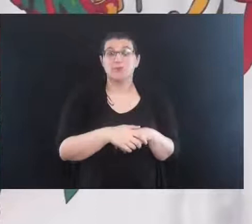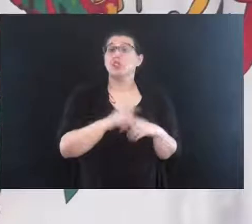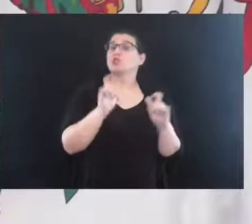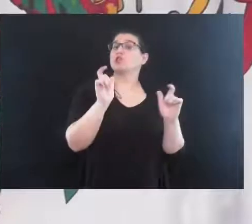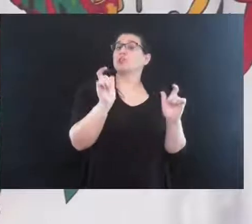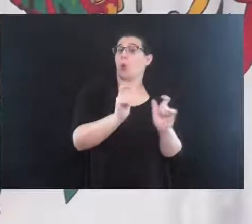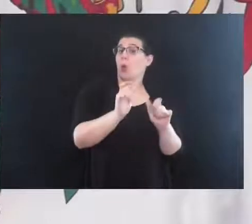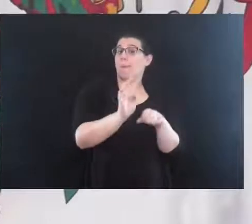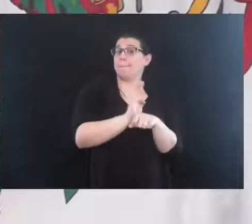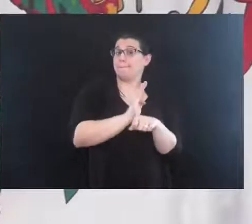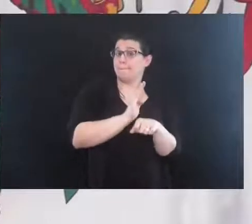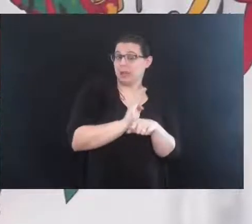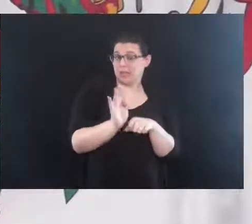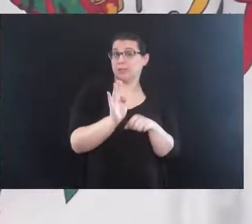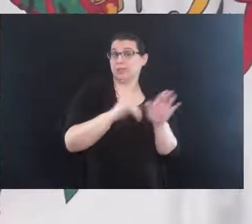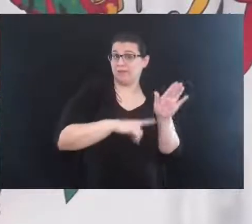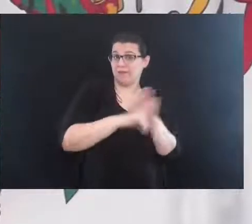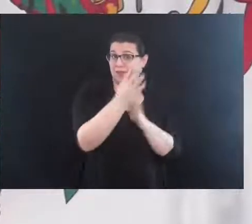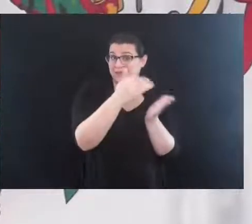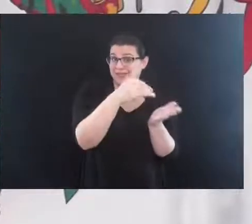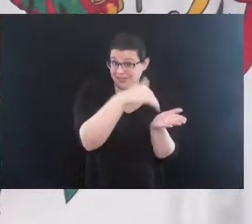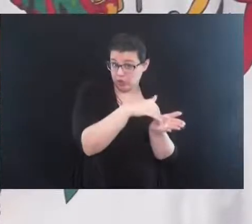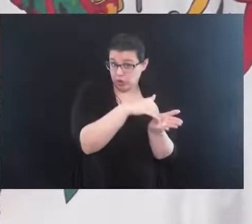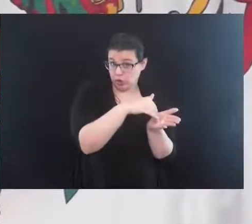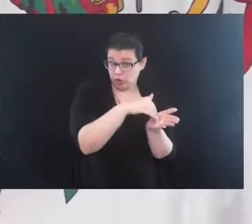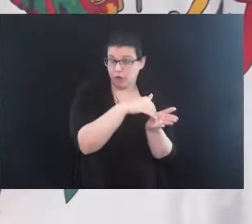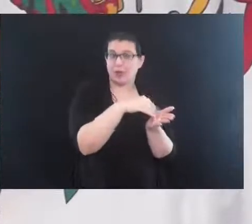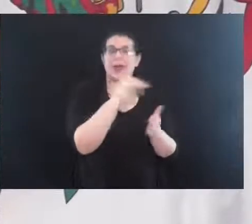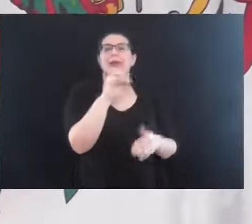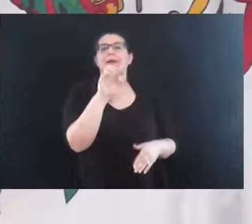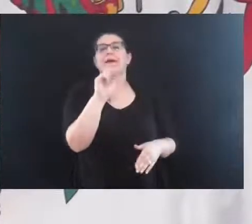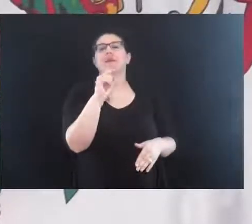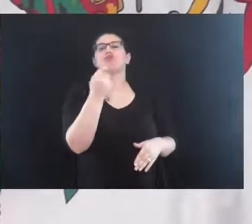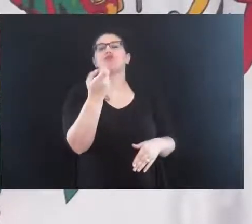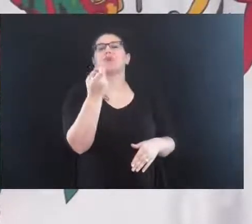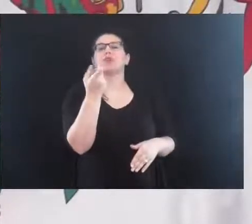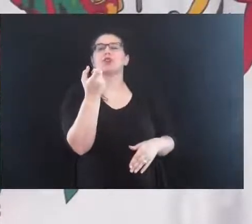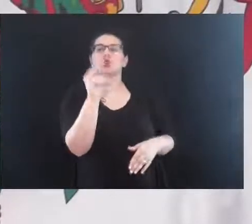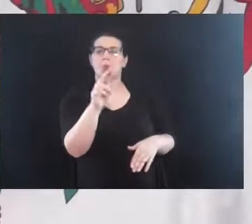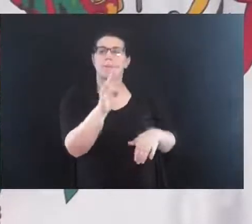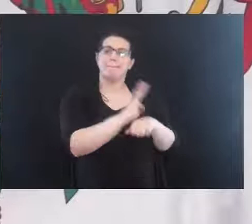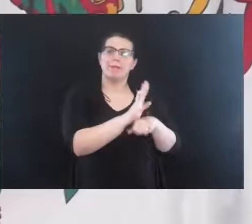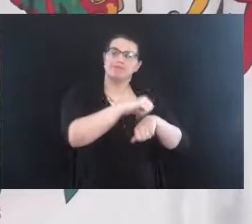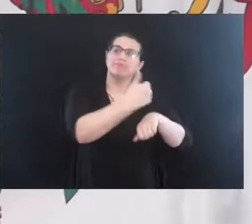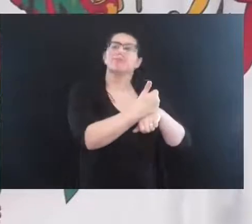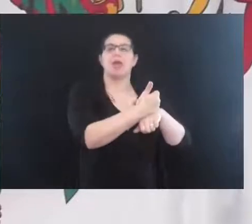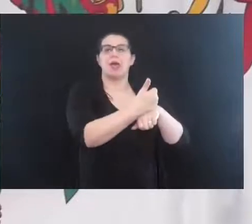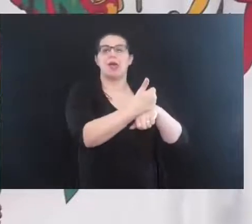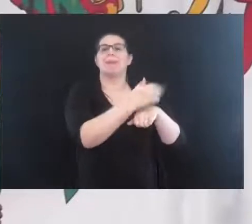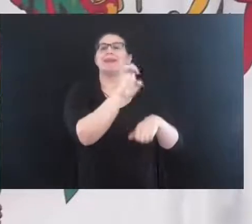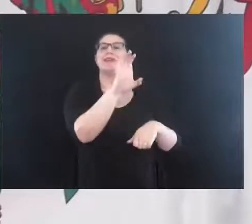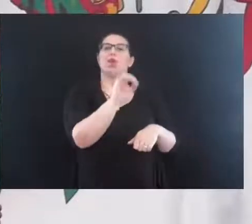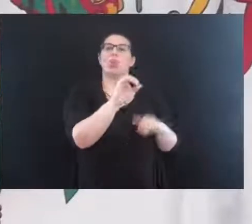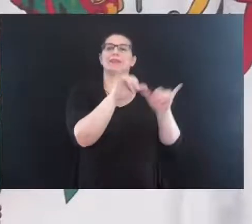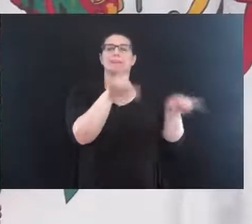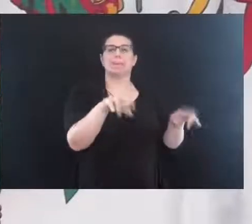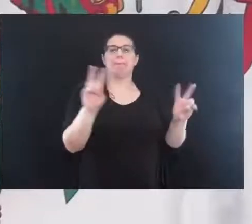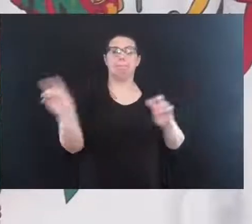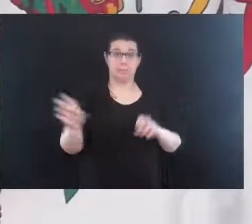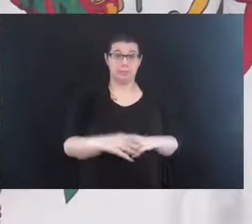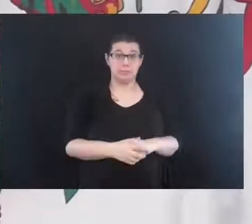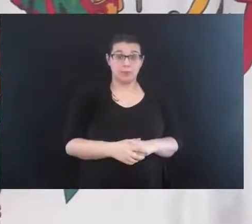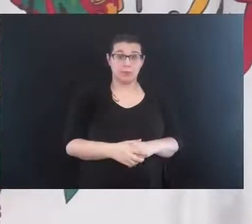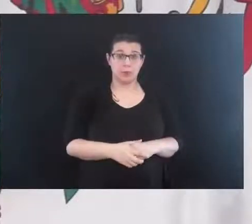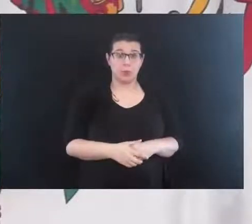Development Center, and the Entrepreneur Ecosystem. I mean, I don't